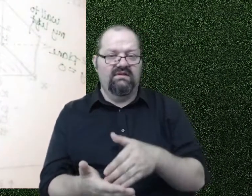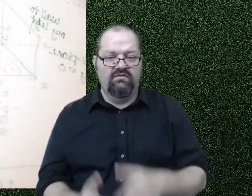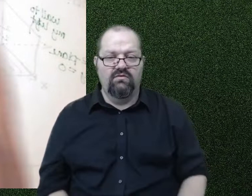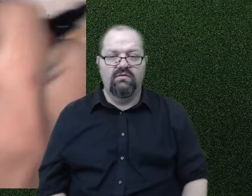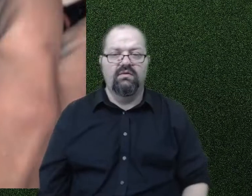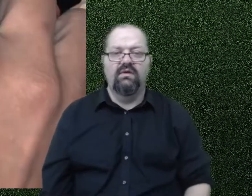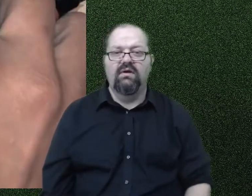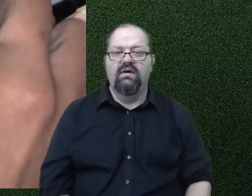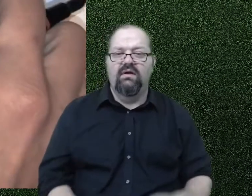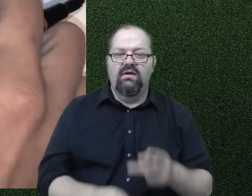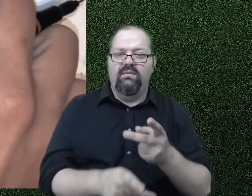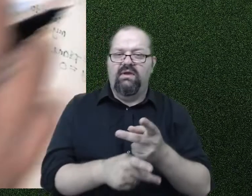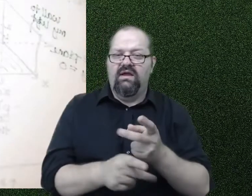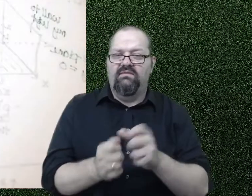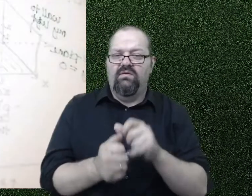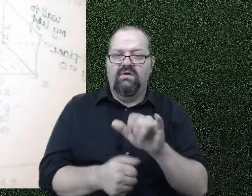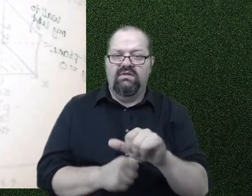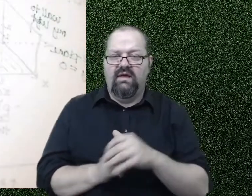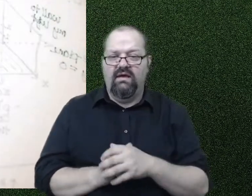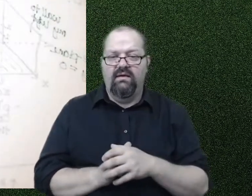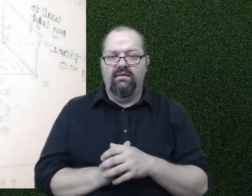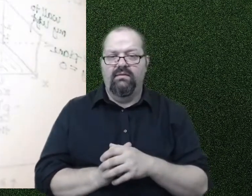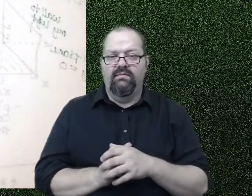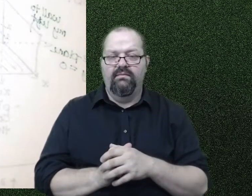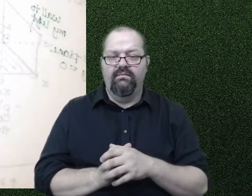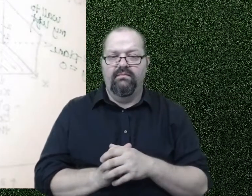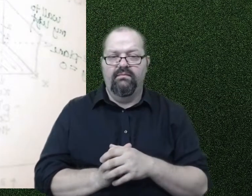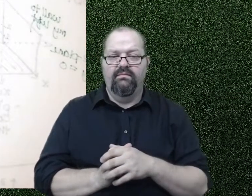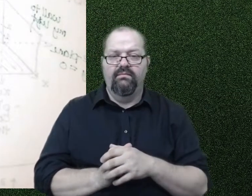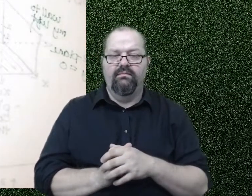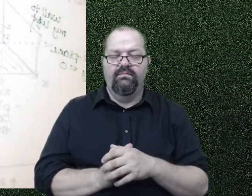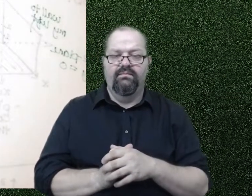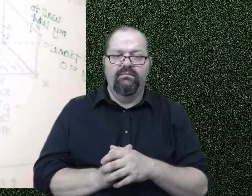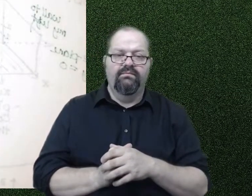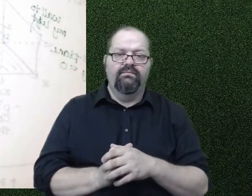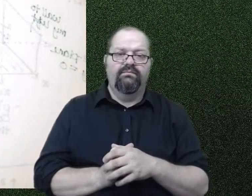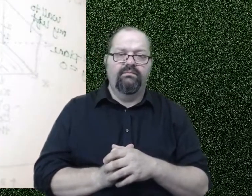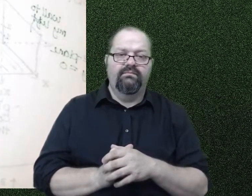Careful here, the radius is not 4. The radius squared is 4.